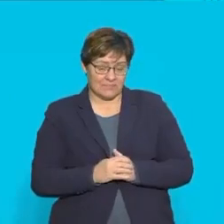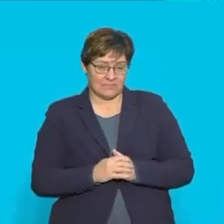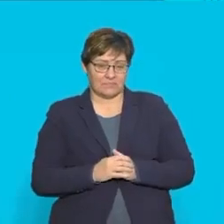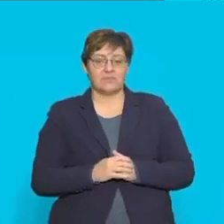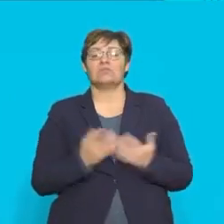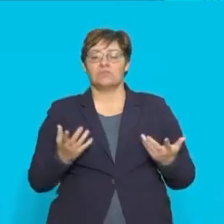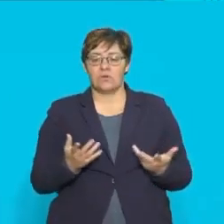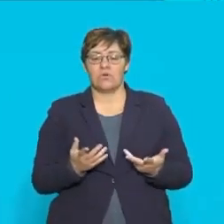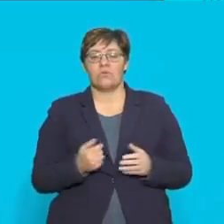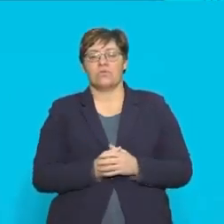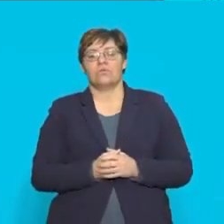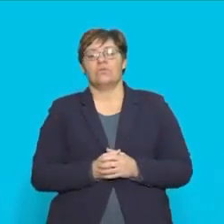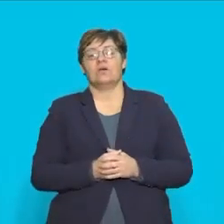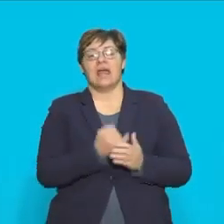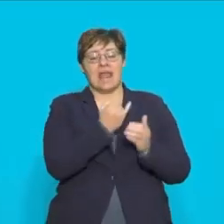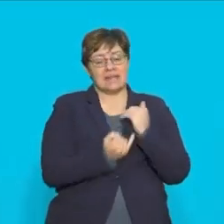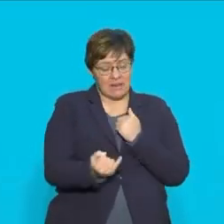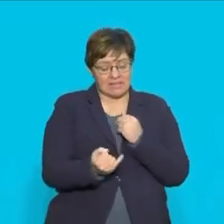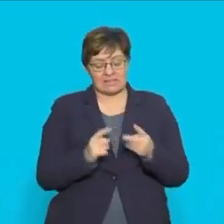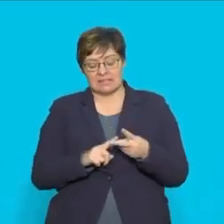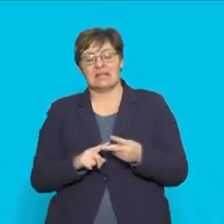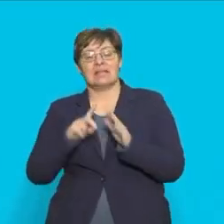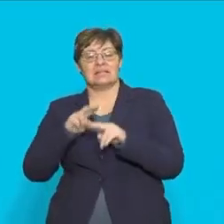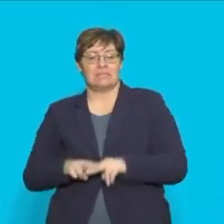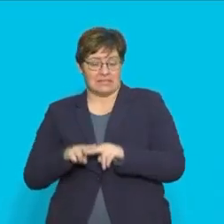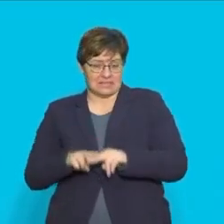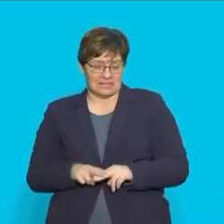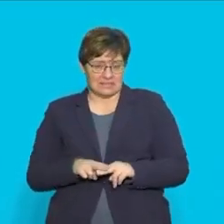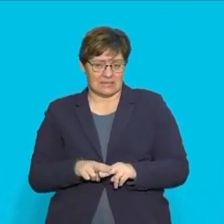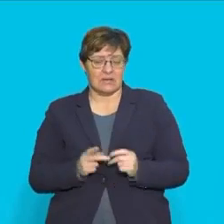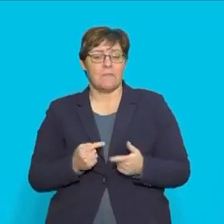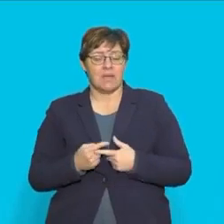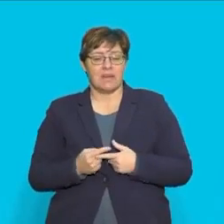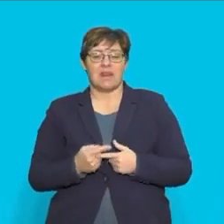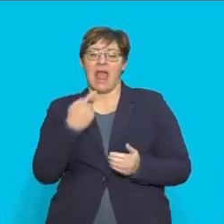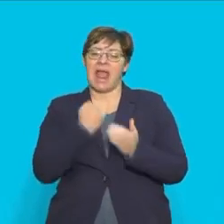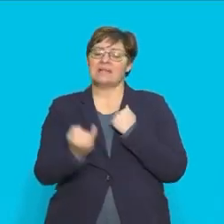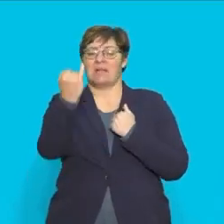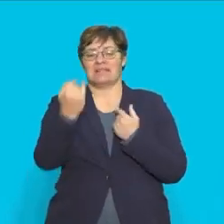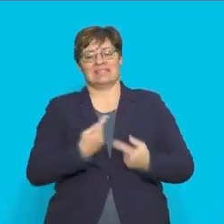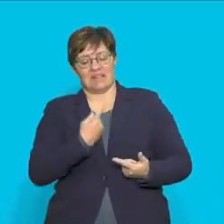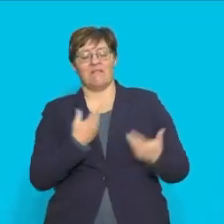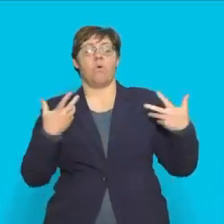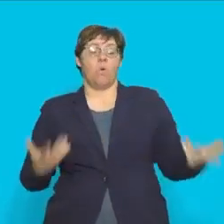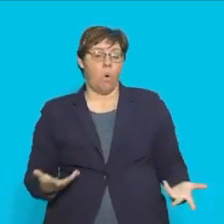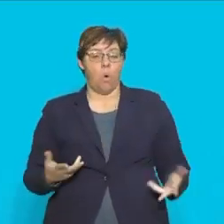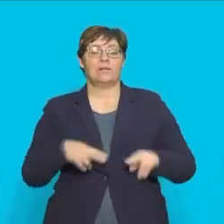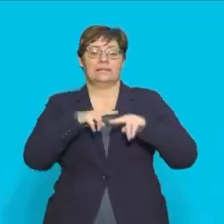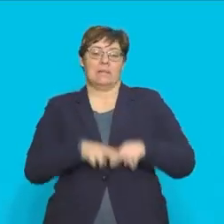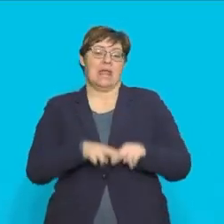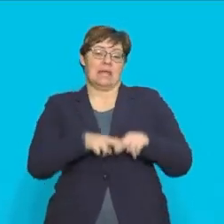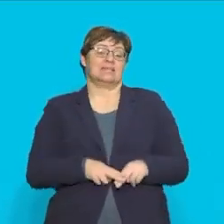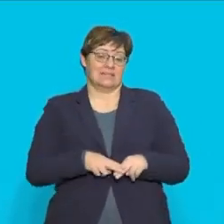other. Okay. So independent event and dependent event, I mean, you can think about from being independent and from